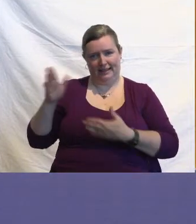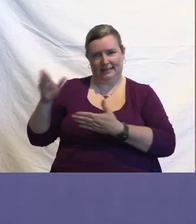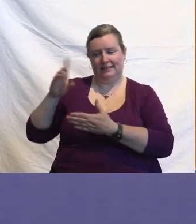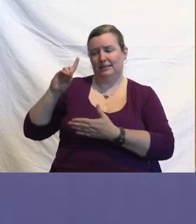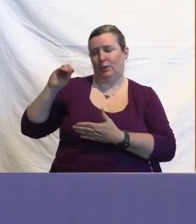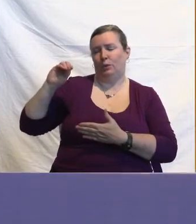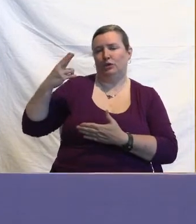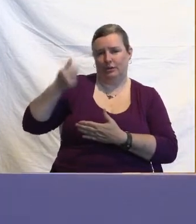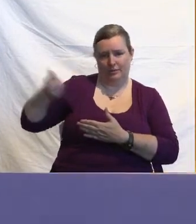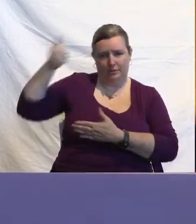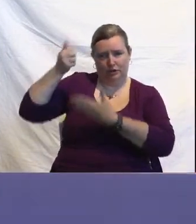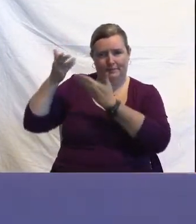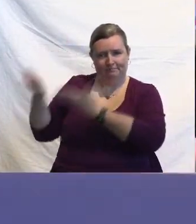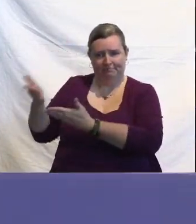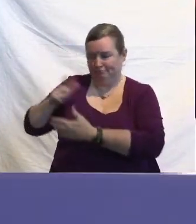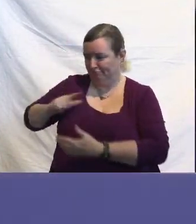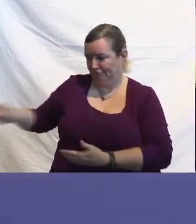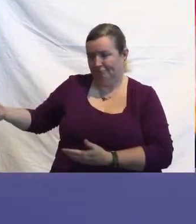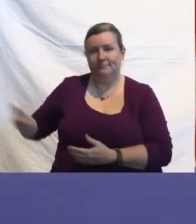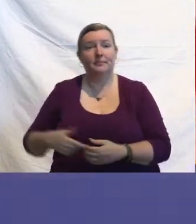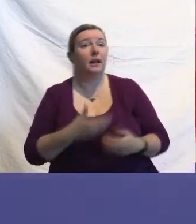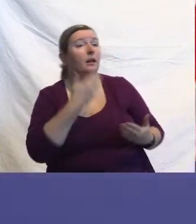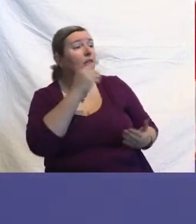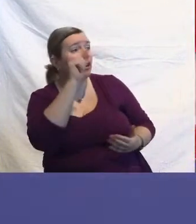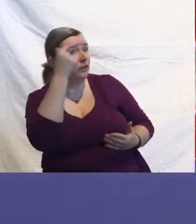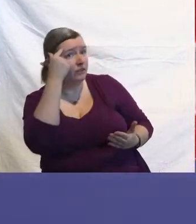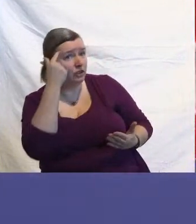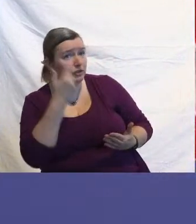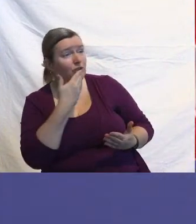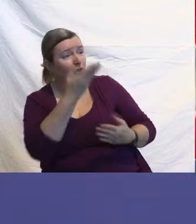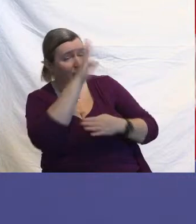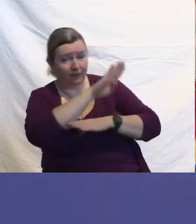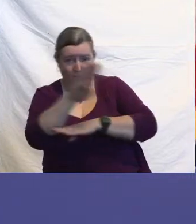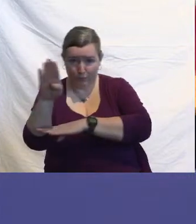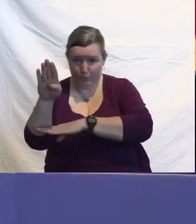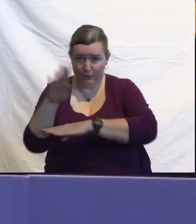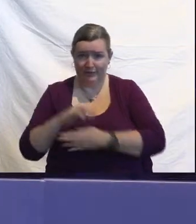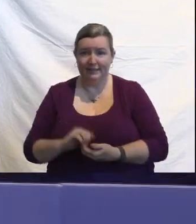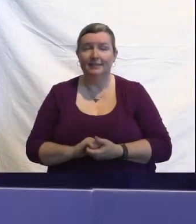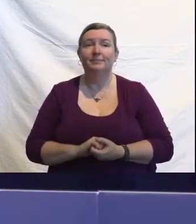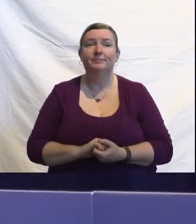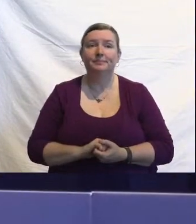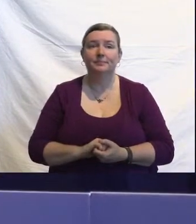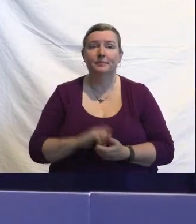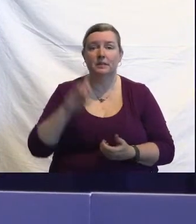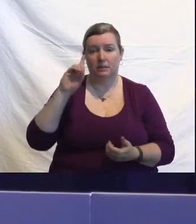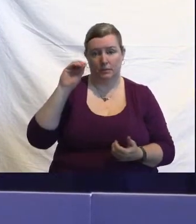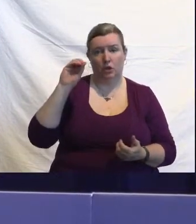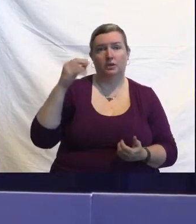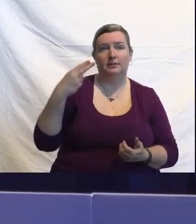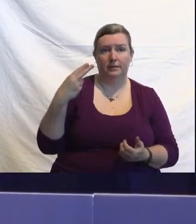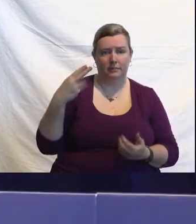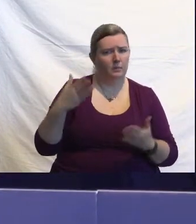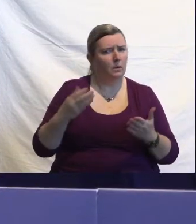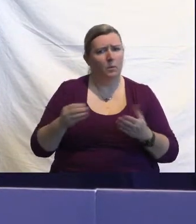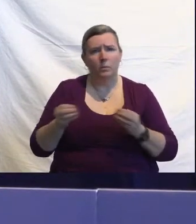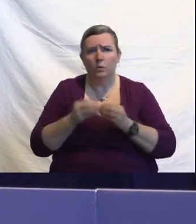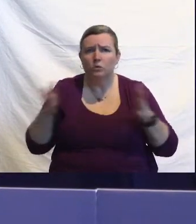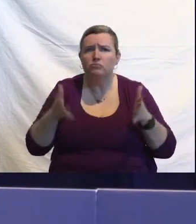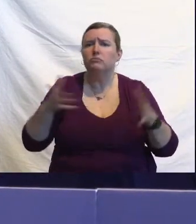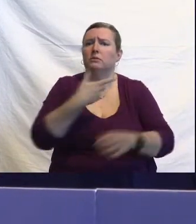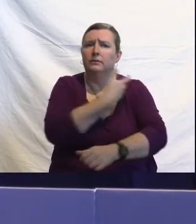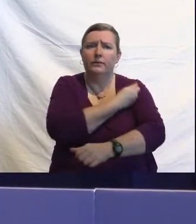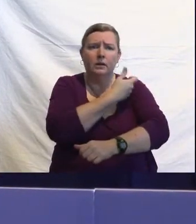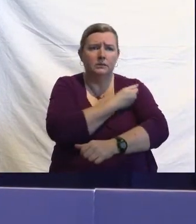Judy Persichilli. Thank you, Governor. Good afternoon. The department continues to promote COVID-19 vaccination,